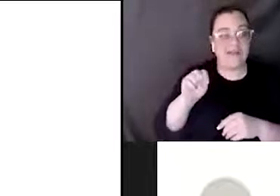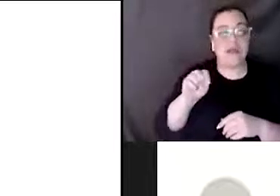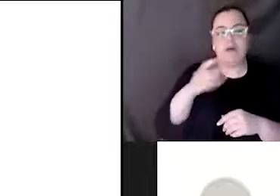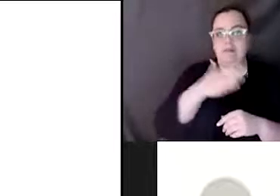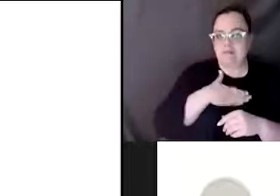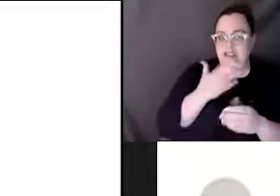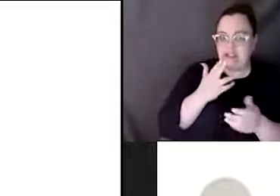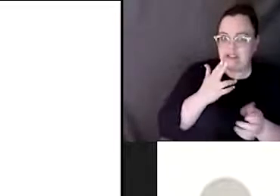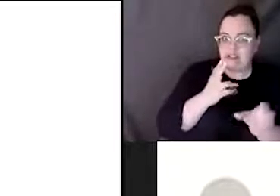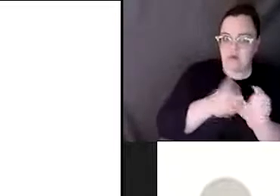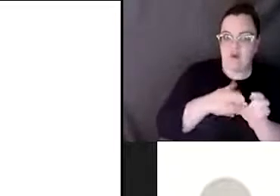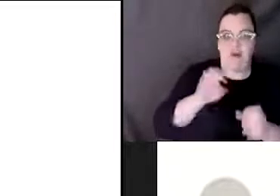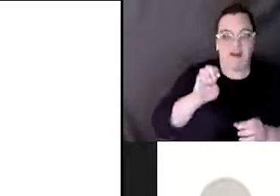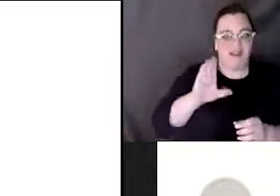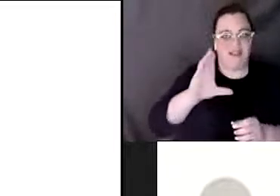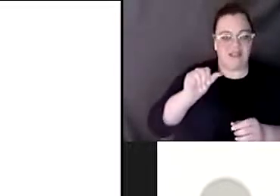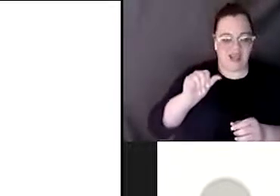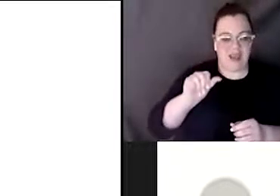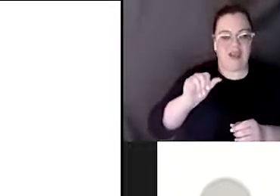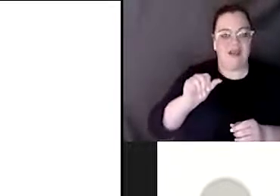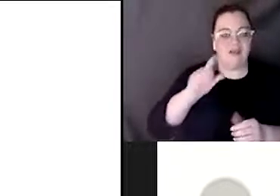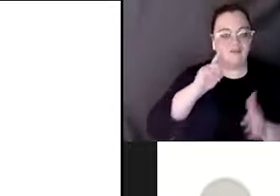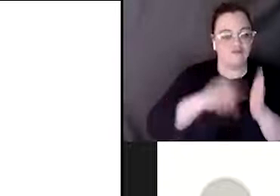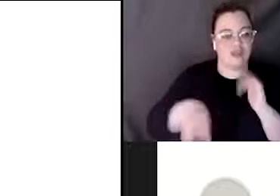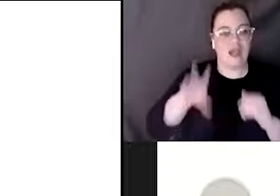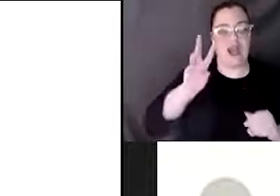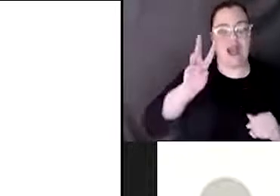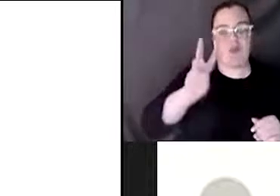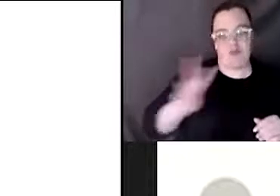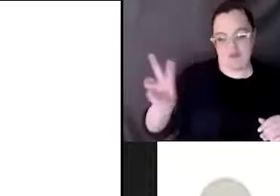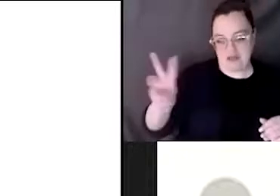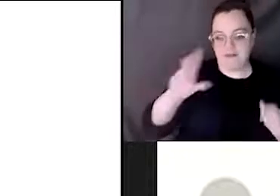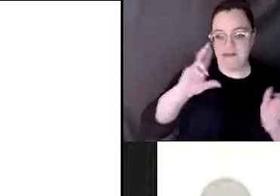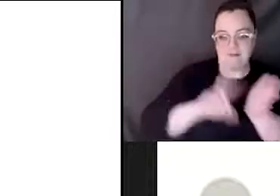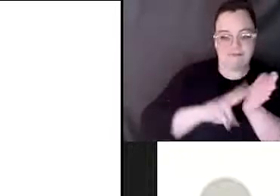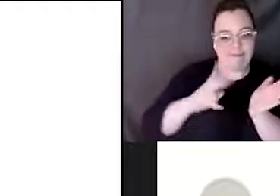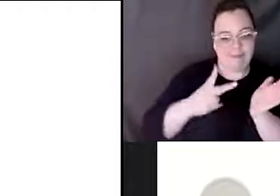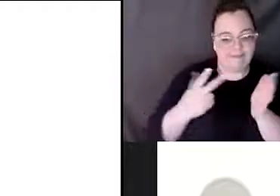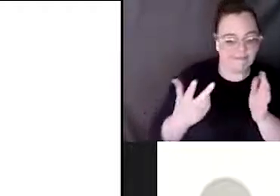us. earthquakecountry.join. .org/join. I want to say one